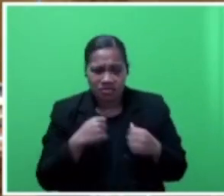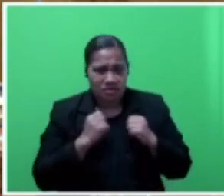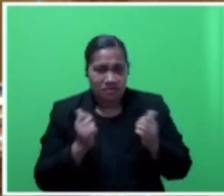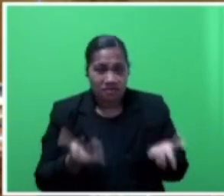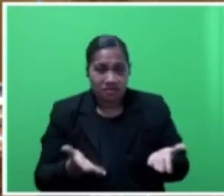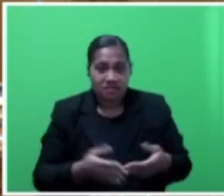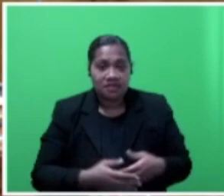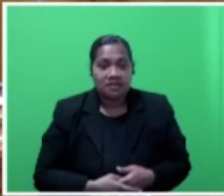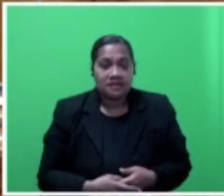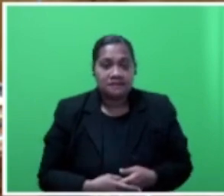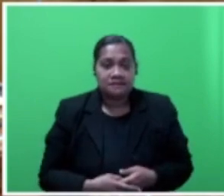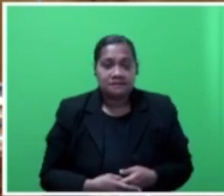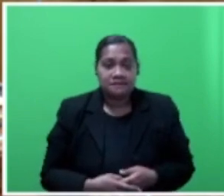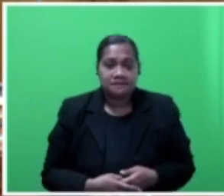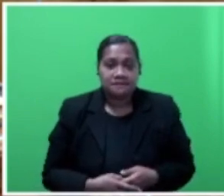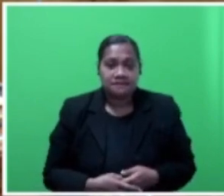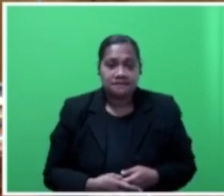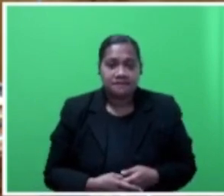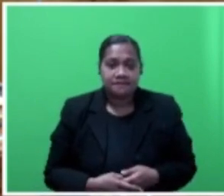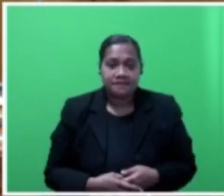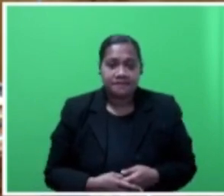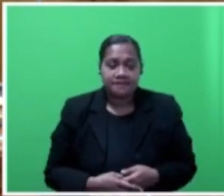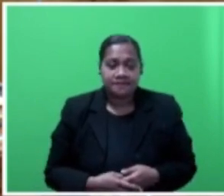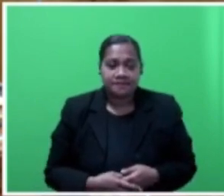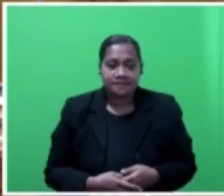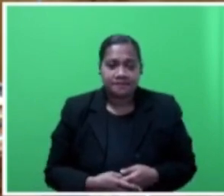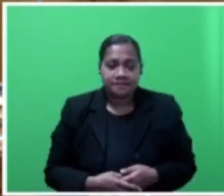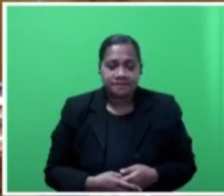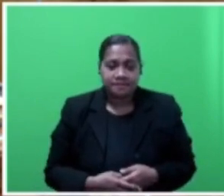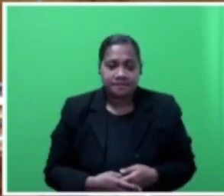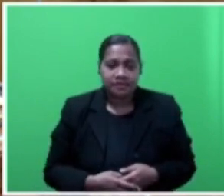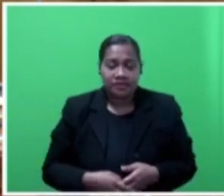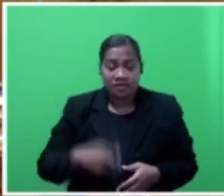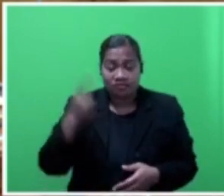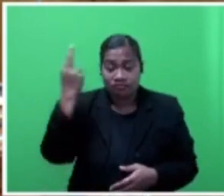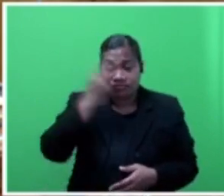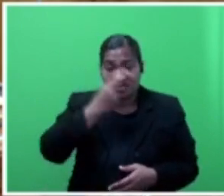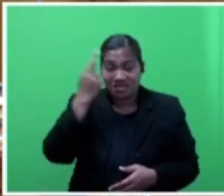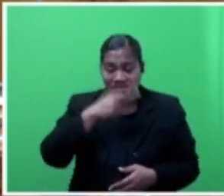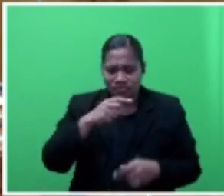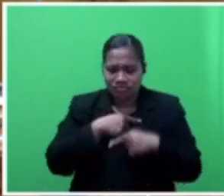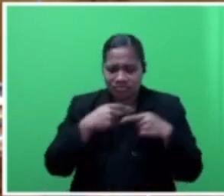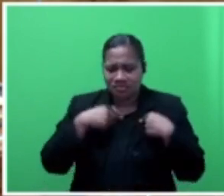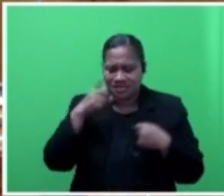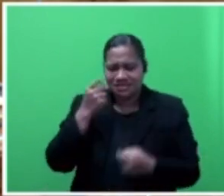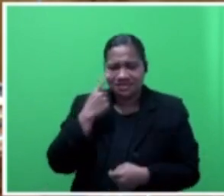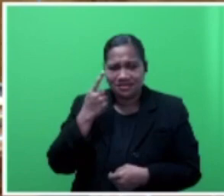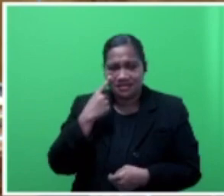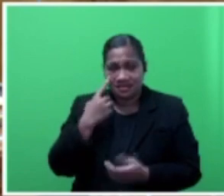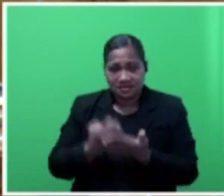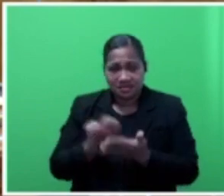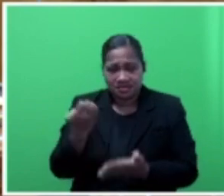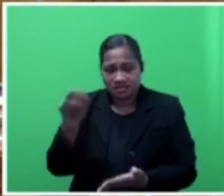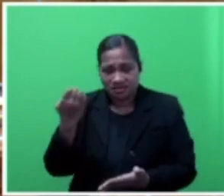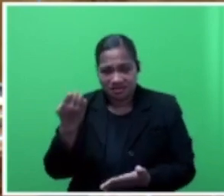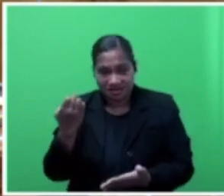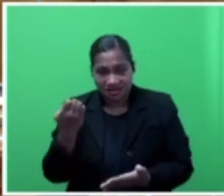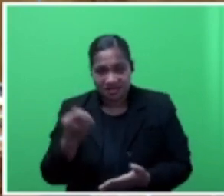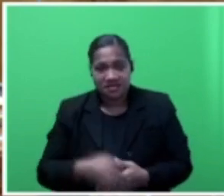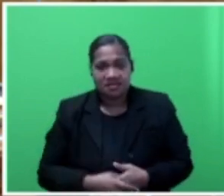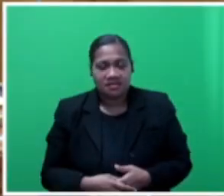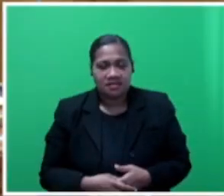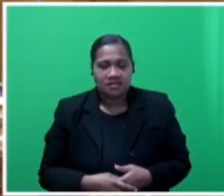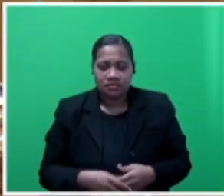to the economy are quite enormous, sir. While the risks, such as climatic calamities and